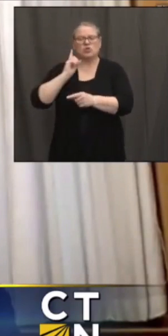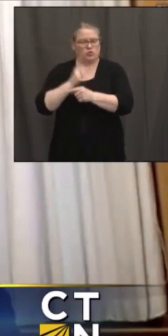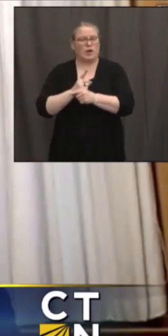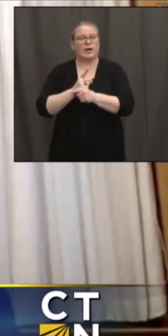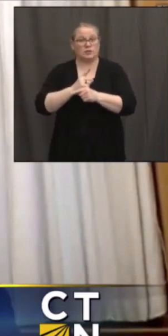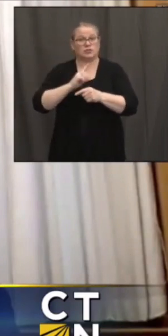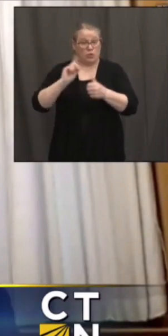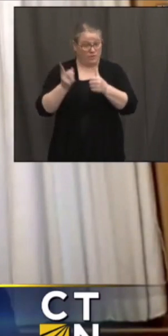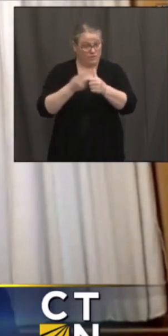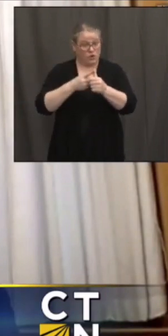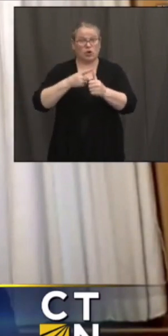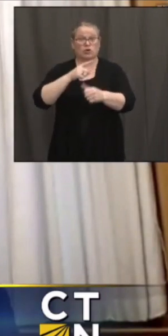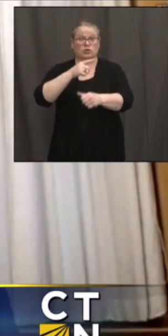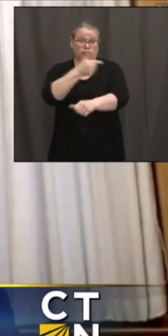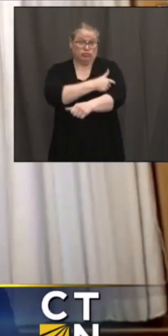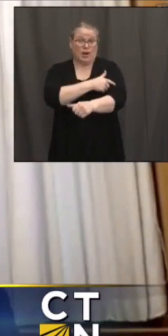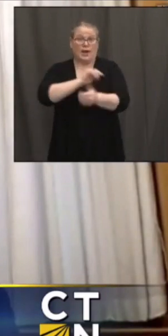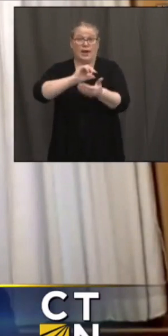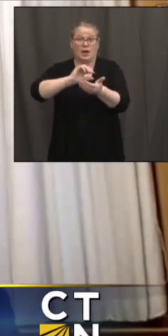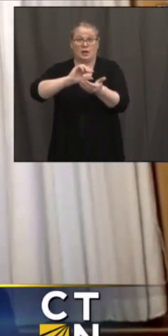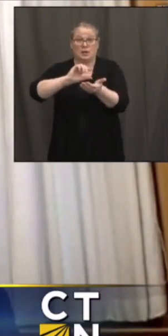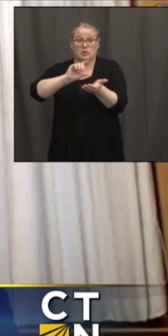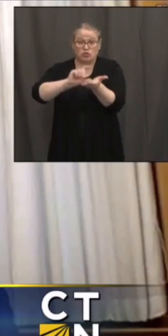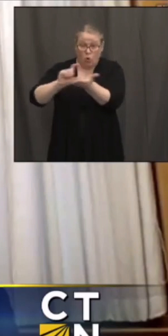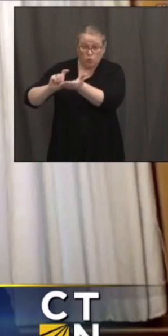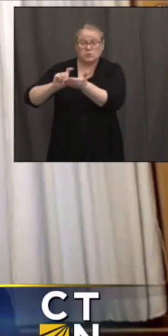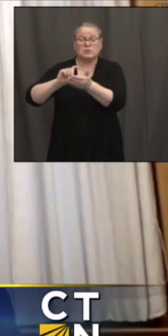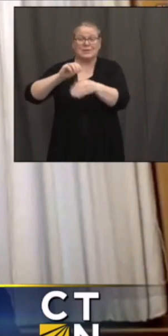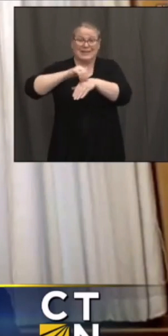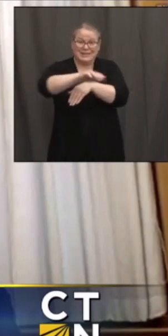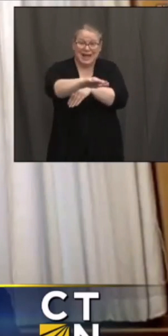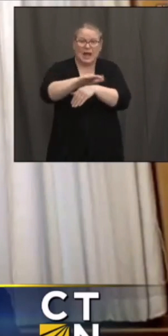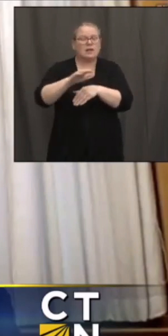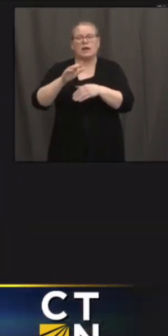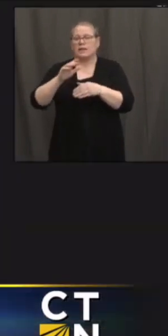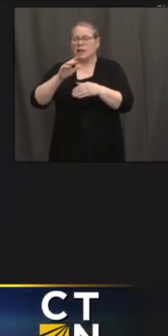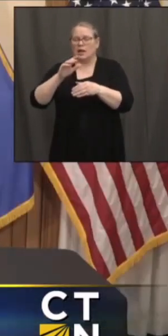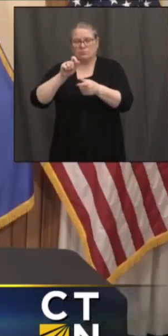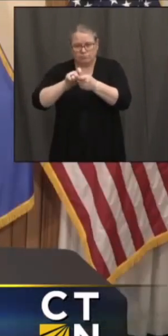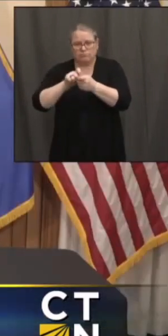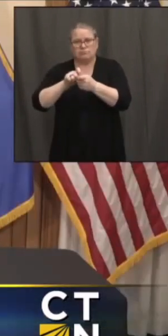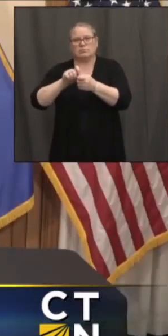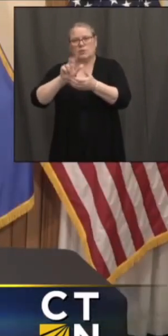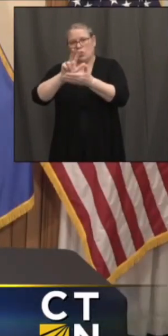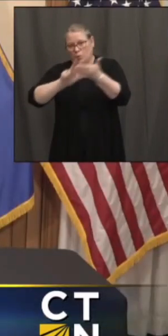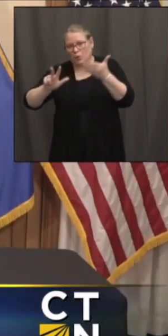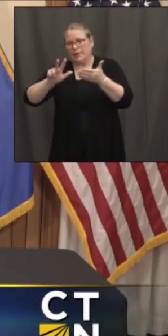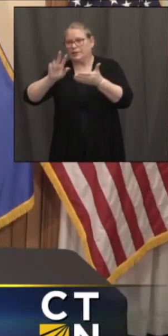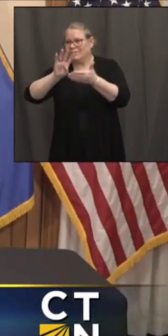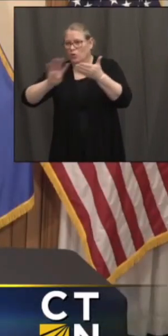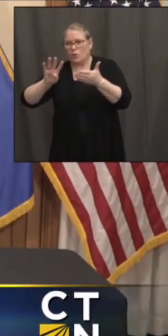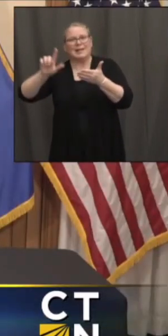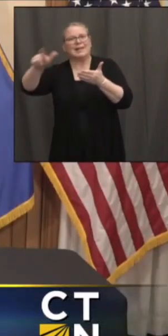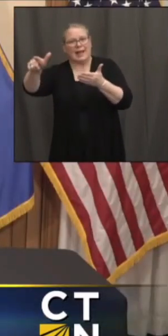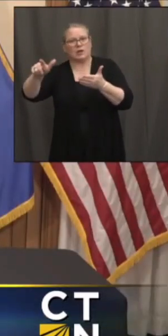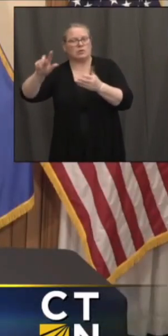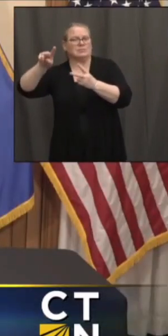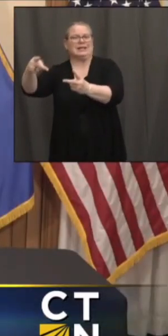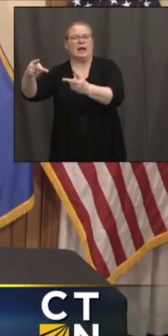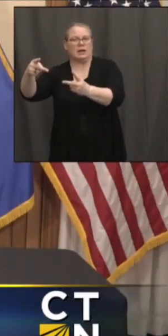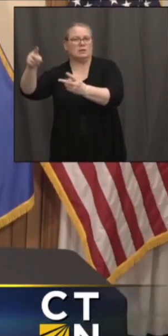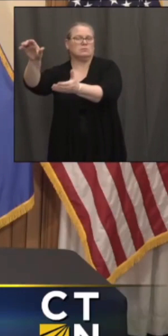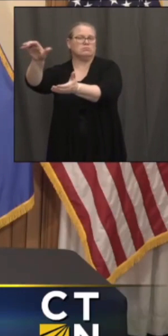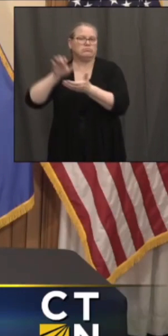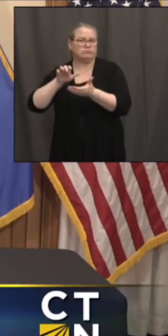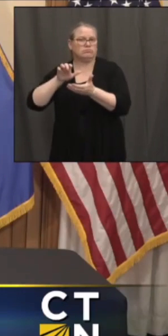delivered, like I said, like clockwork, on time. And I think you mentioned, I think it was Sue's